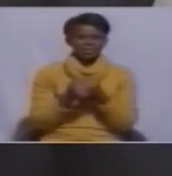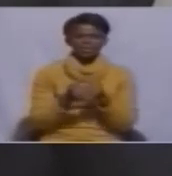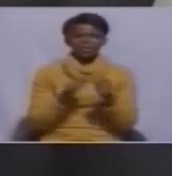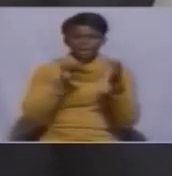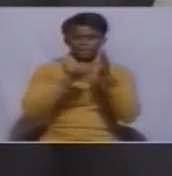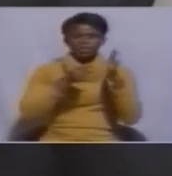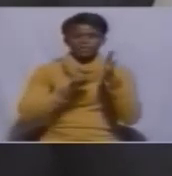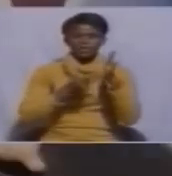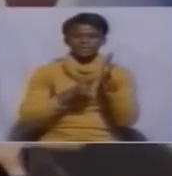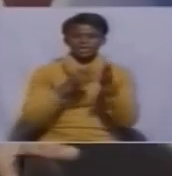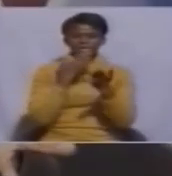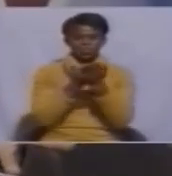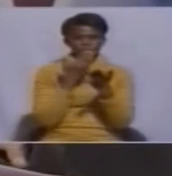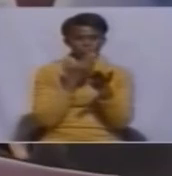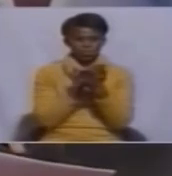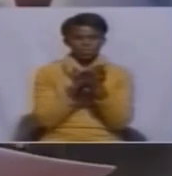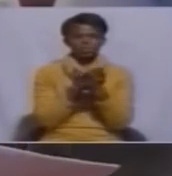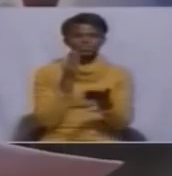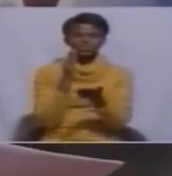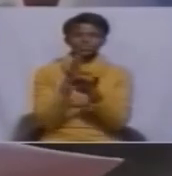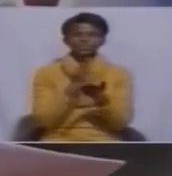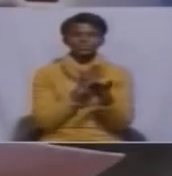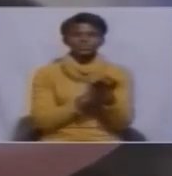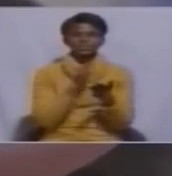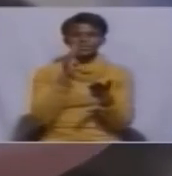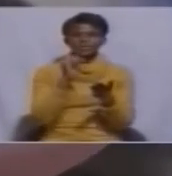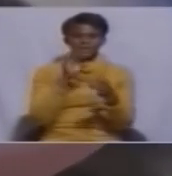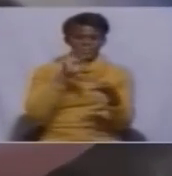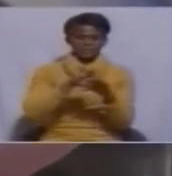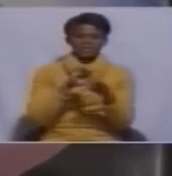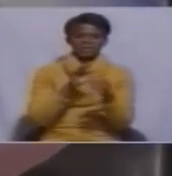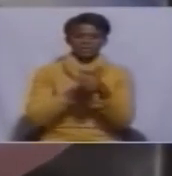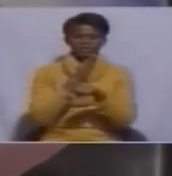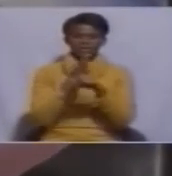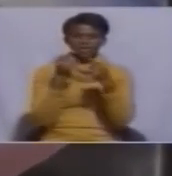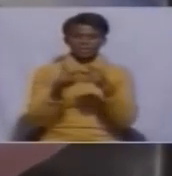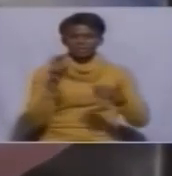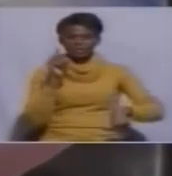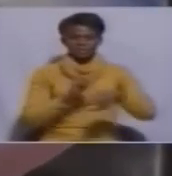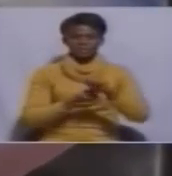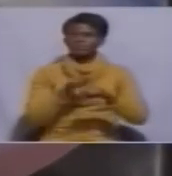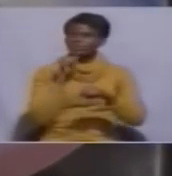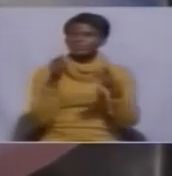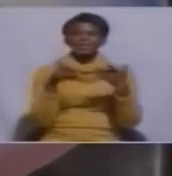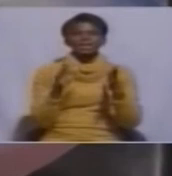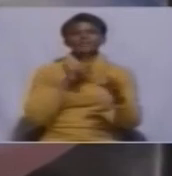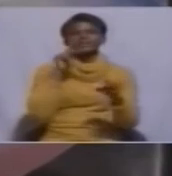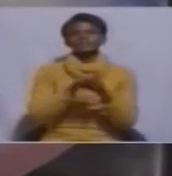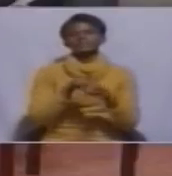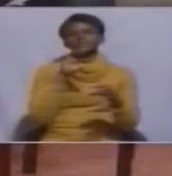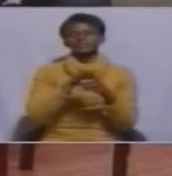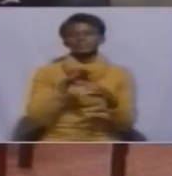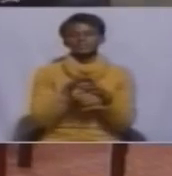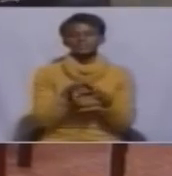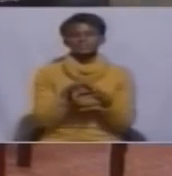for the public in terms of curtailing by-elections is that once that happens, when you're expelled, you're not allowed to participate in the by-election. Yes,